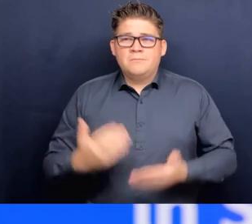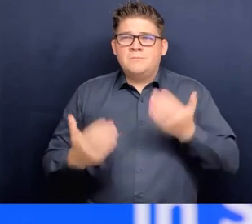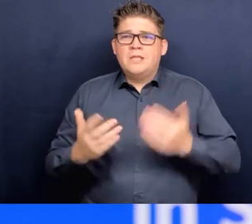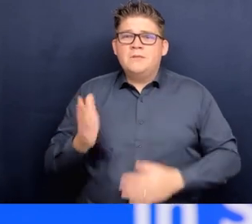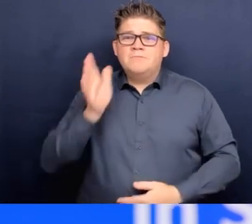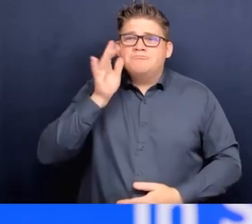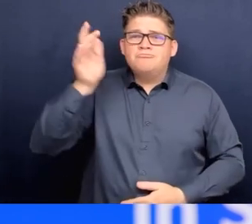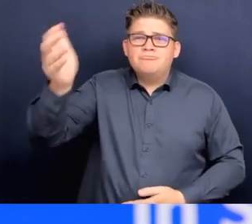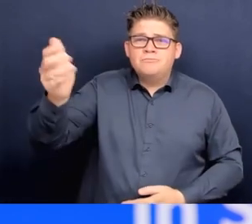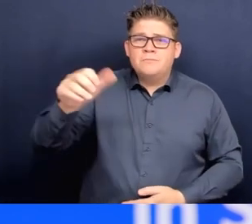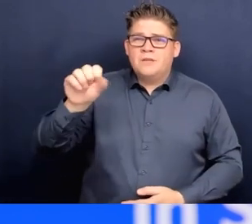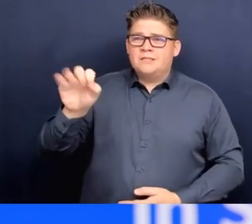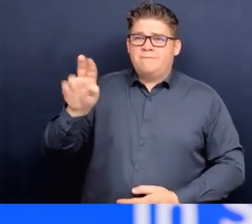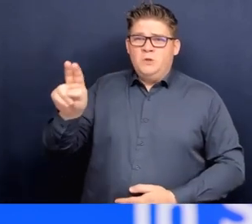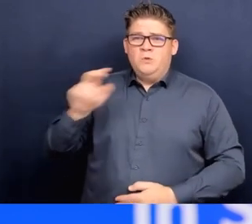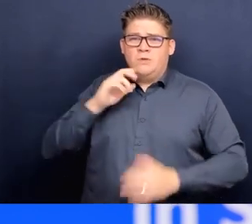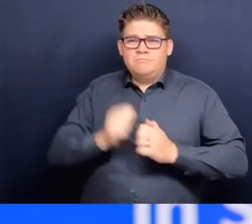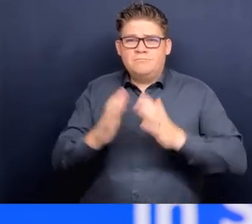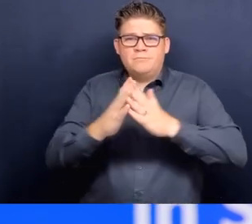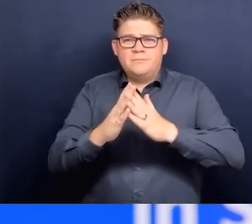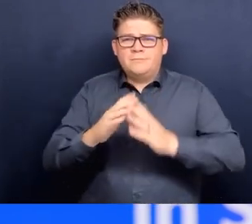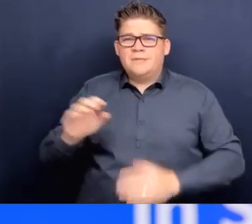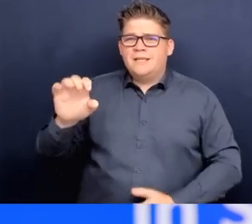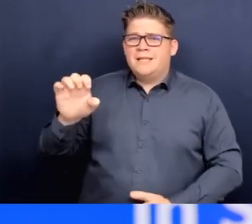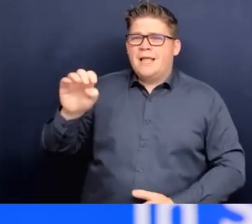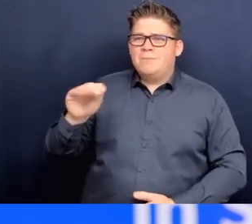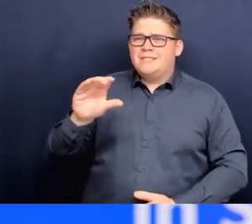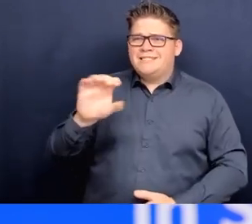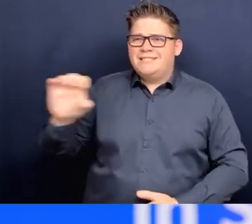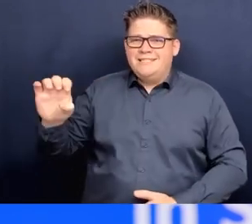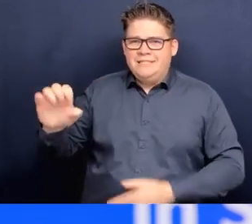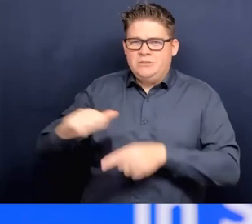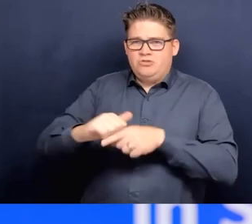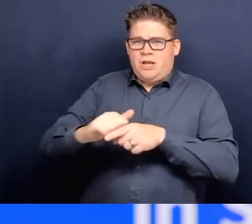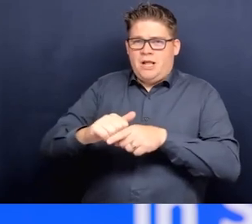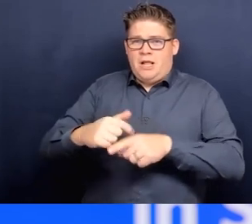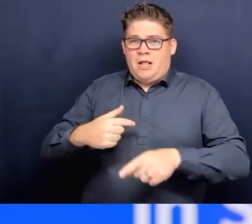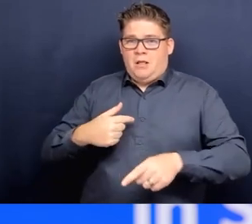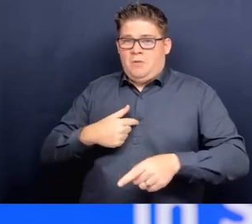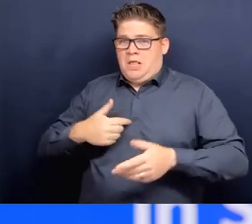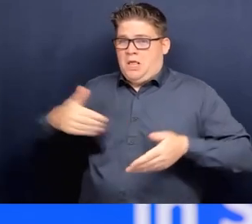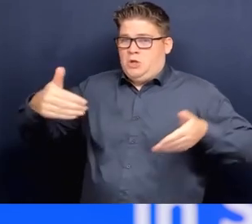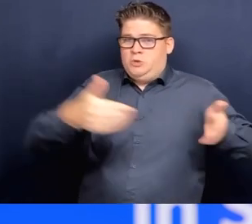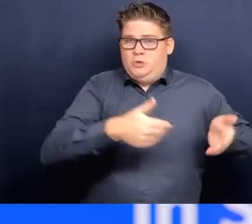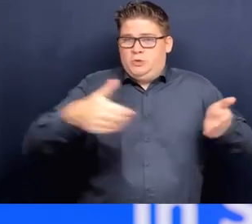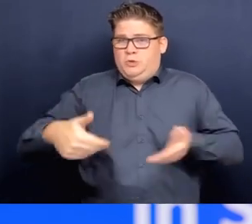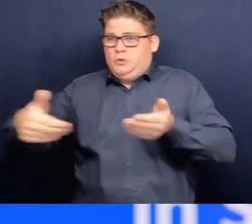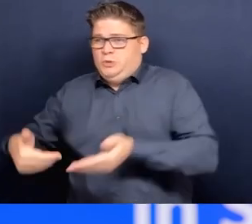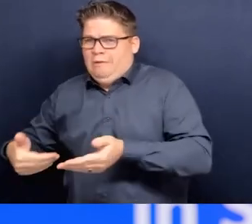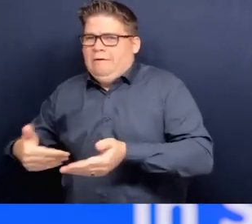You know, perhaps SFU will have a program in MC training, and then I'll remember to introduce Harry next time at the